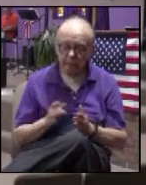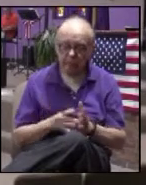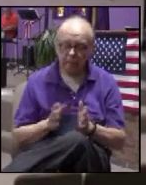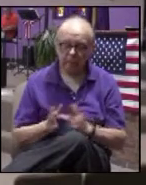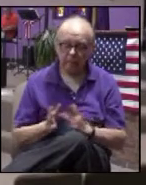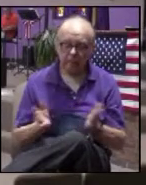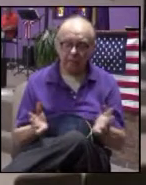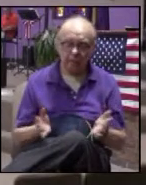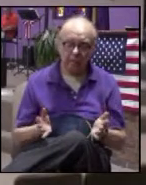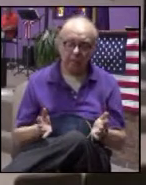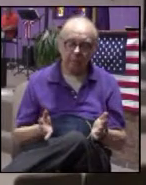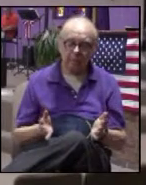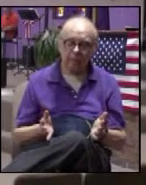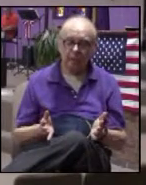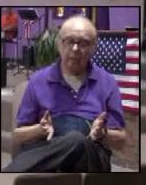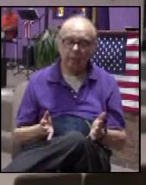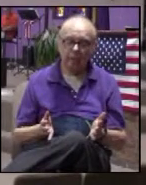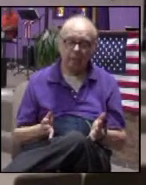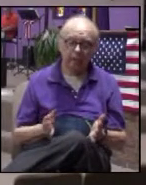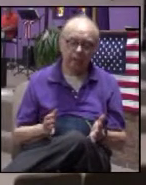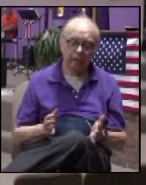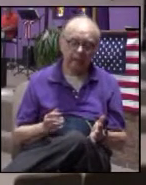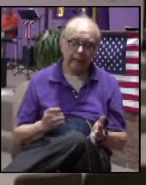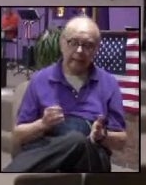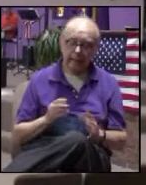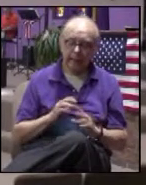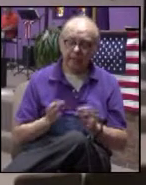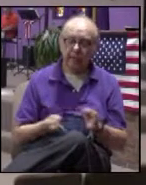overhears them and they say, we're going to kill her tonight.